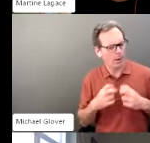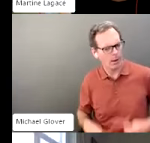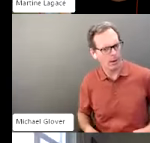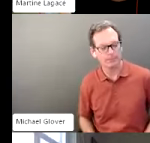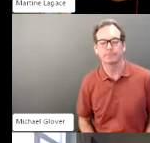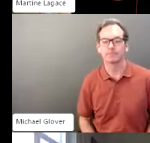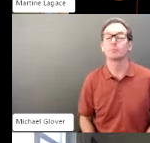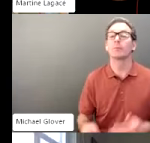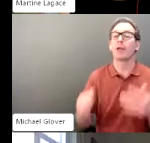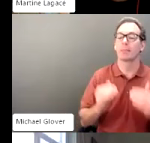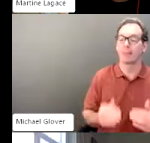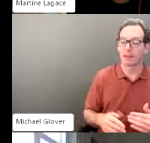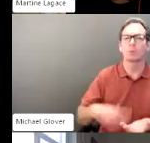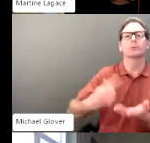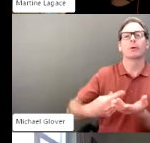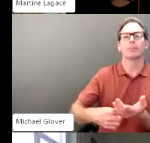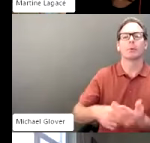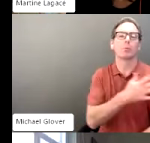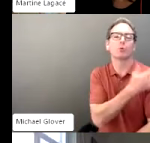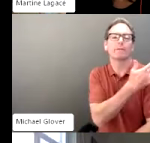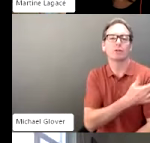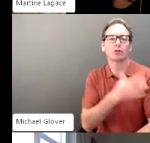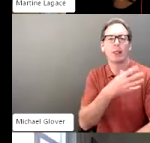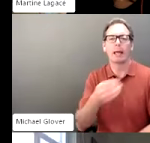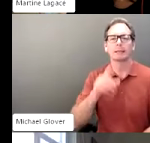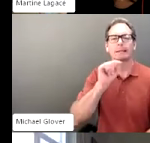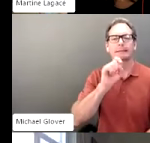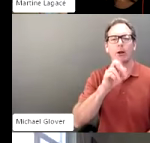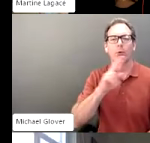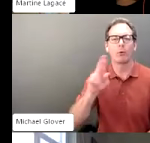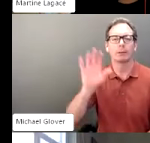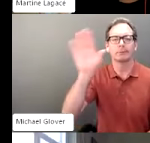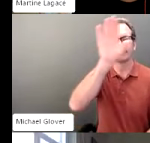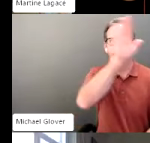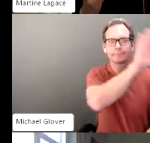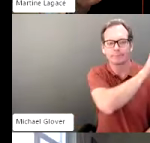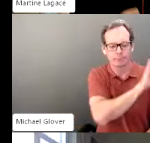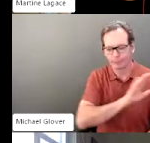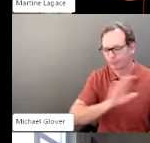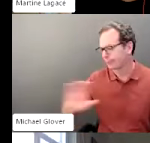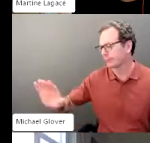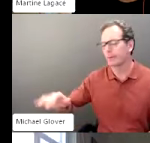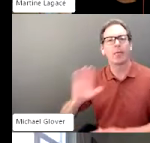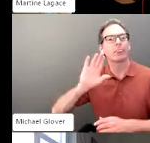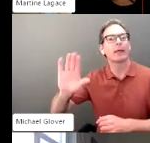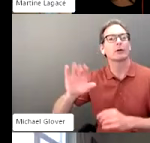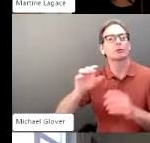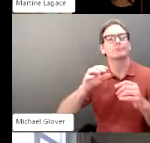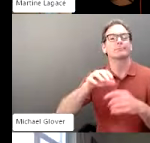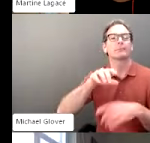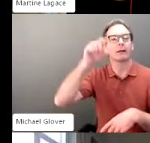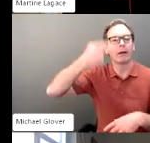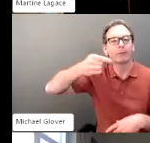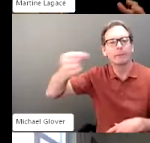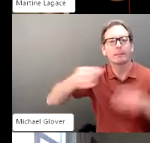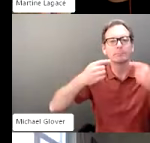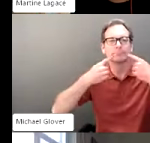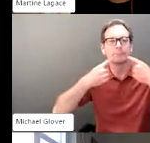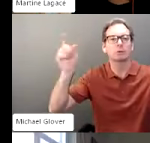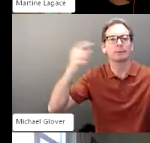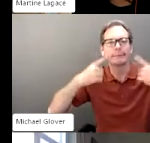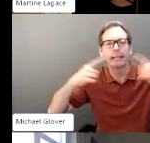briefings. So throughout Canada. So in terms of selection of documents, because we could